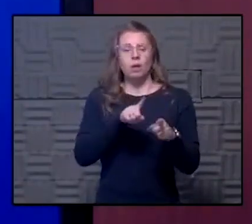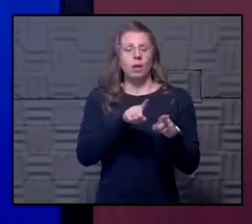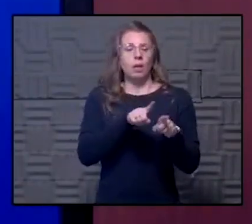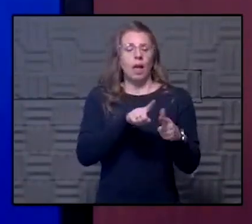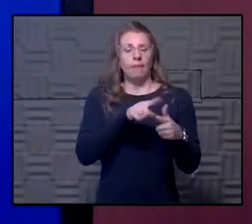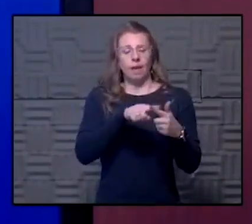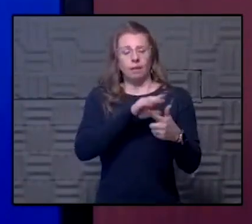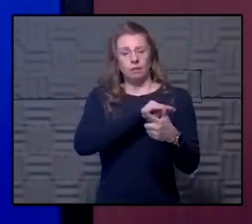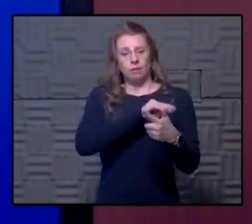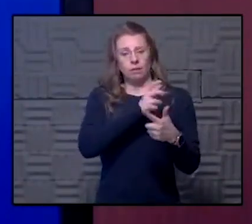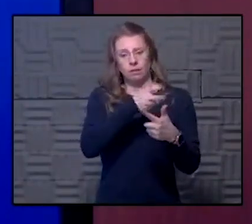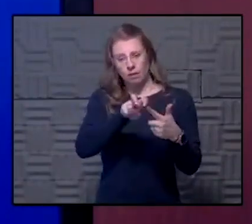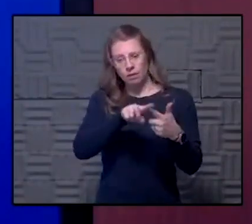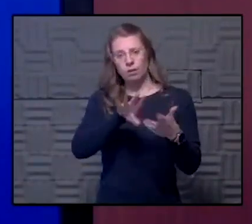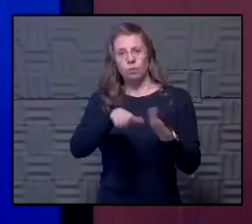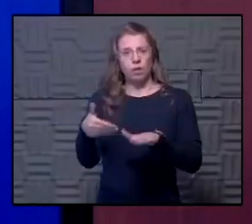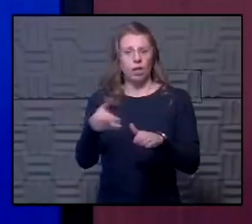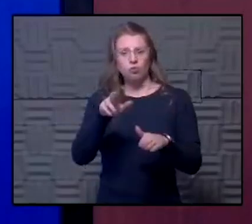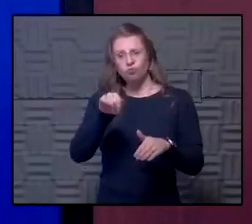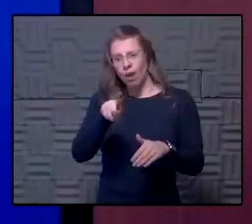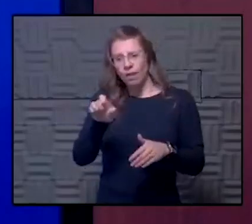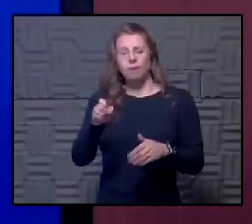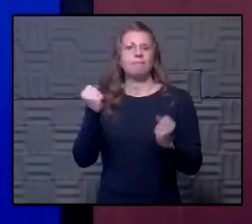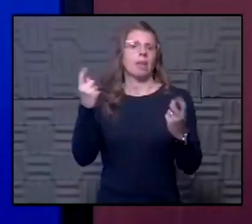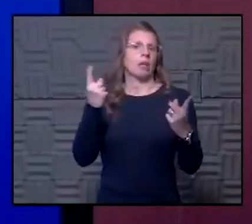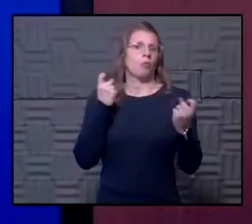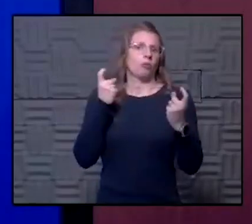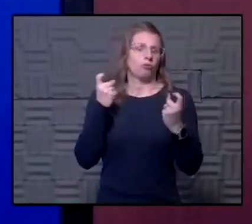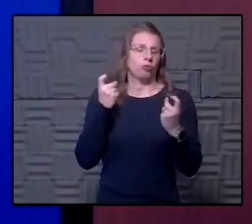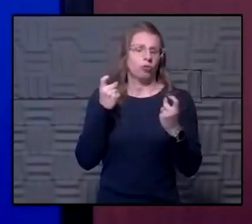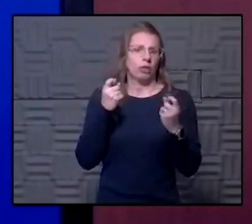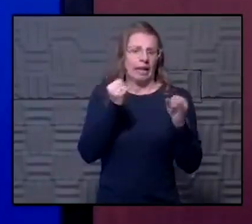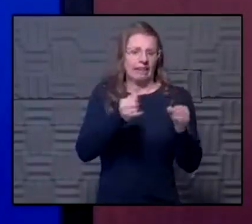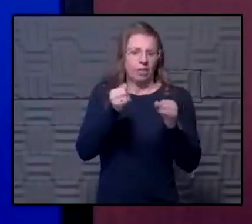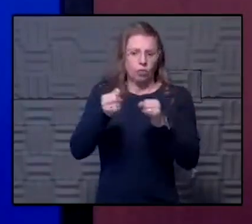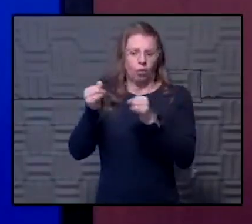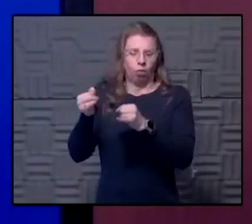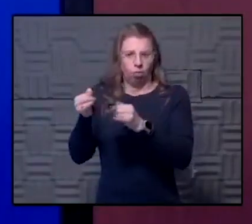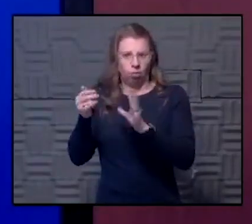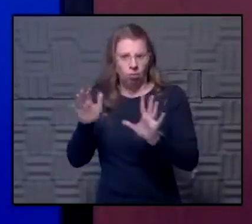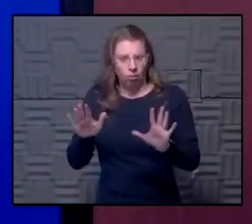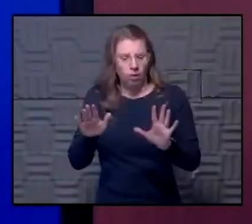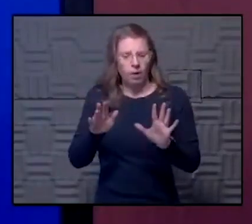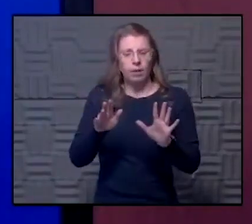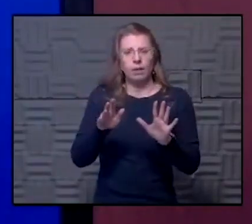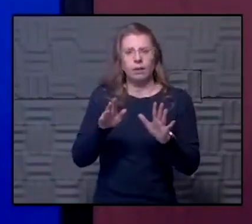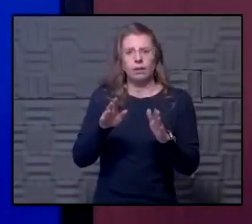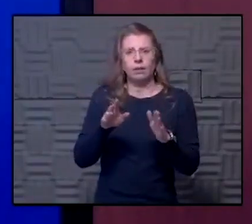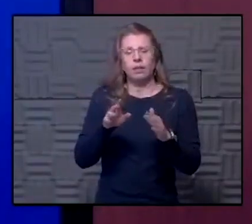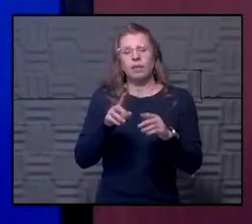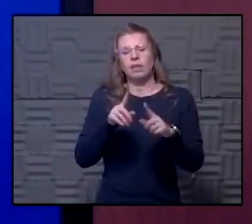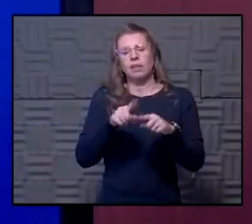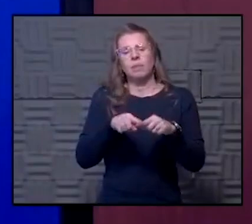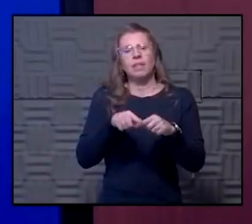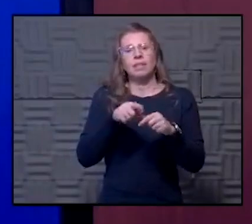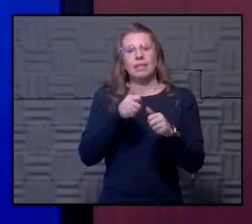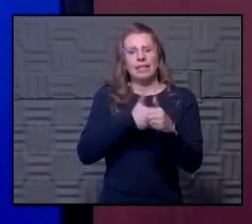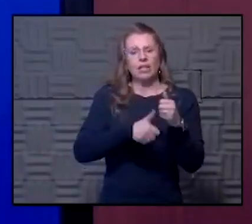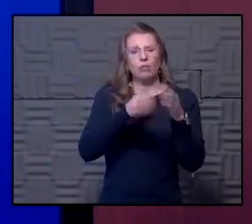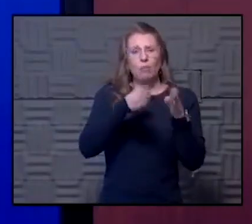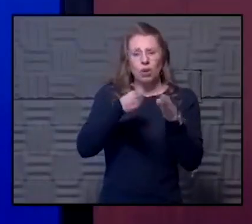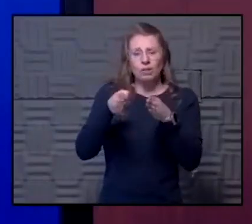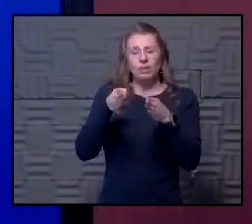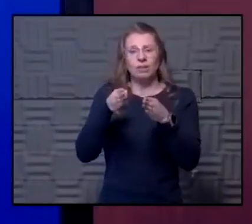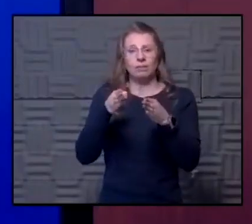And we've had a lot of questions that were individual in nature that may be slightly different at the individual level than they are in a population